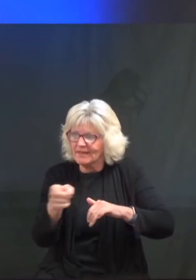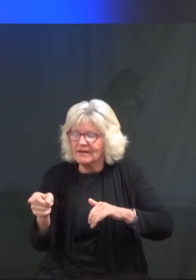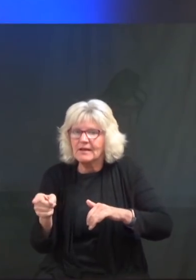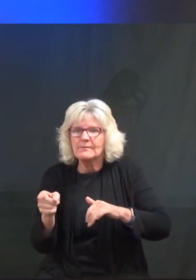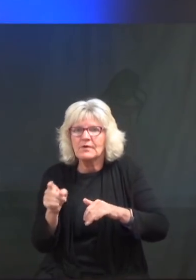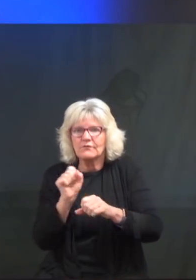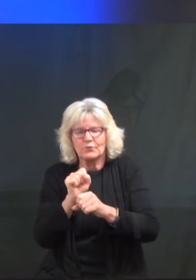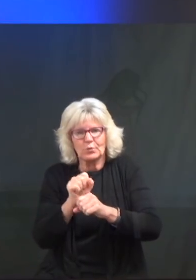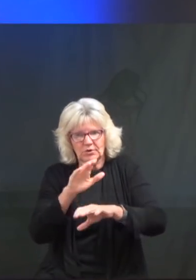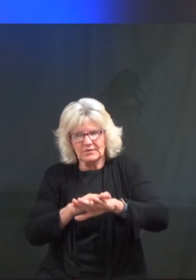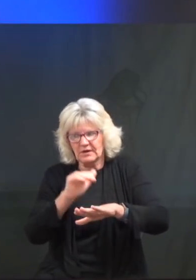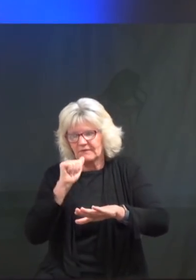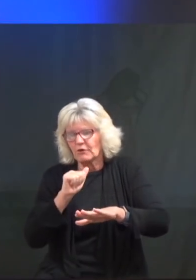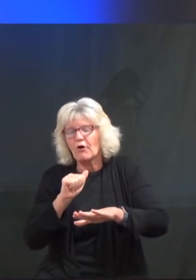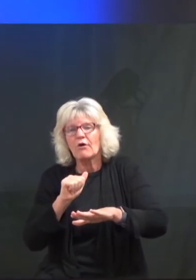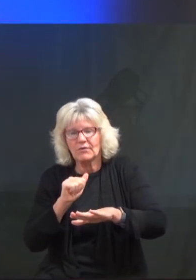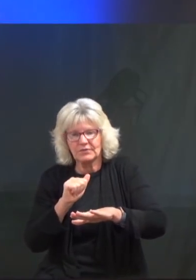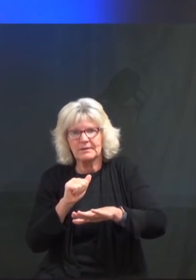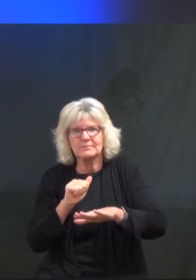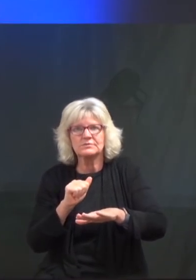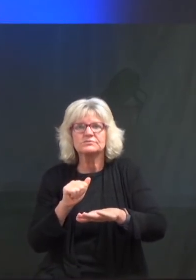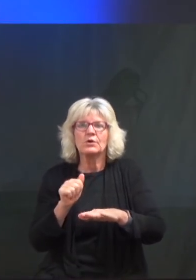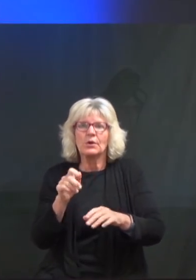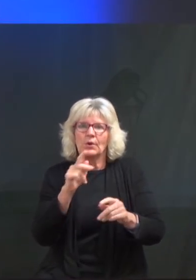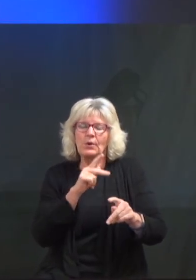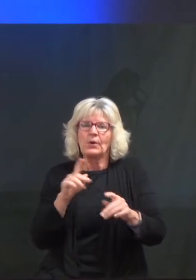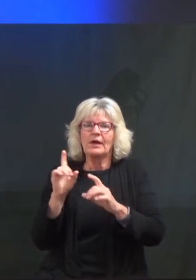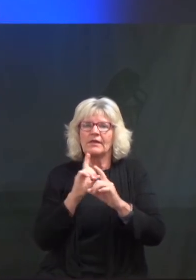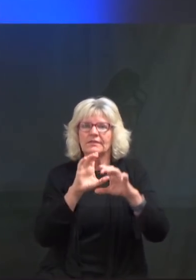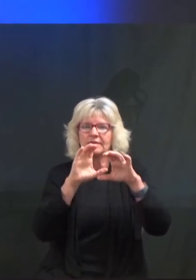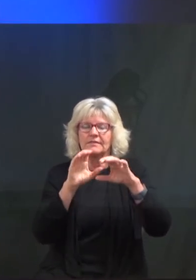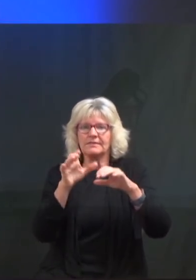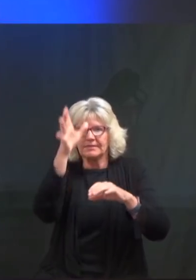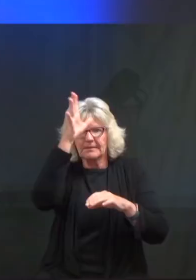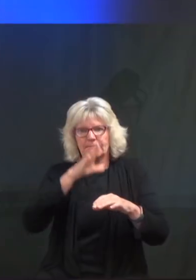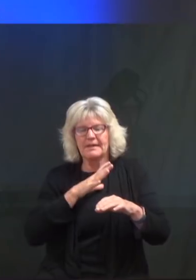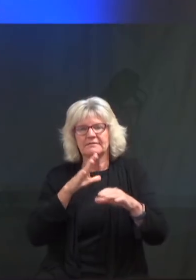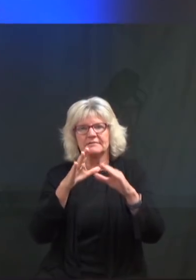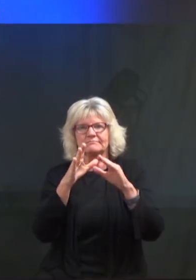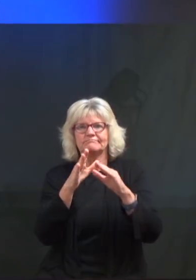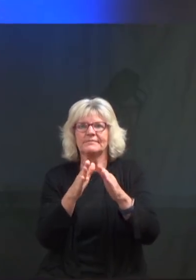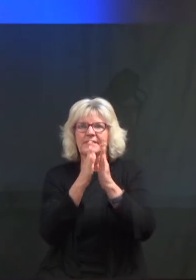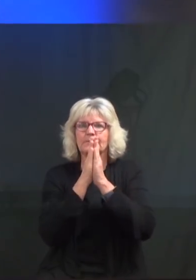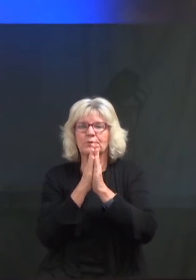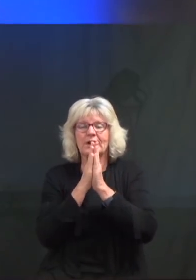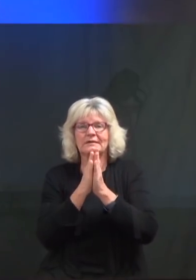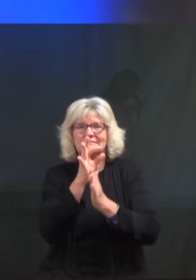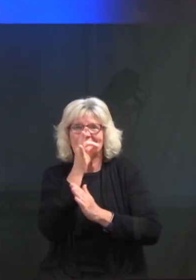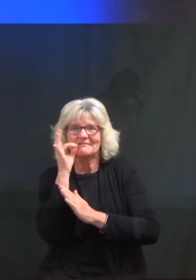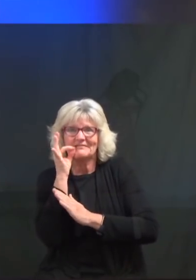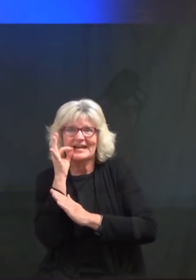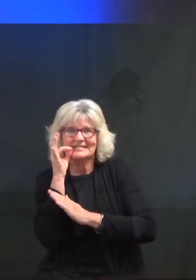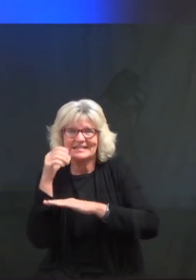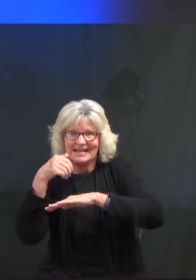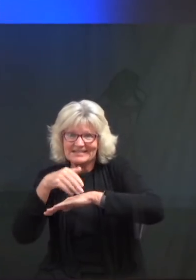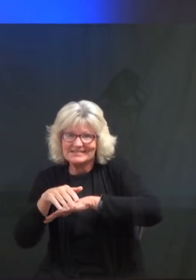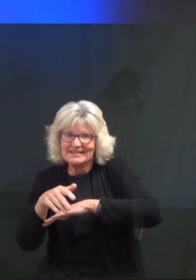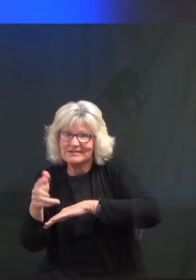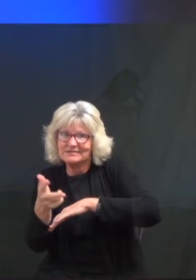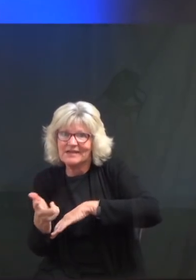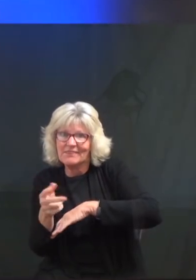and prayed, laid their hands on them, and sent them off. Now I mentioned it's a transition chapter.